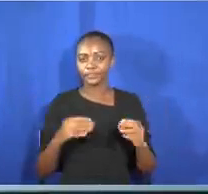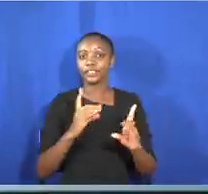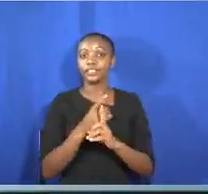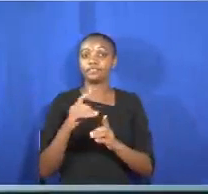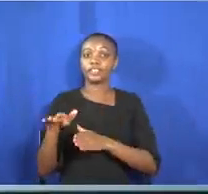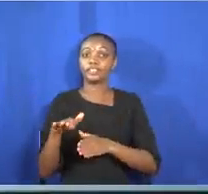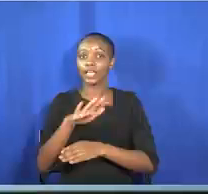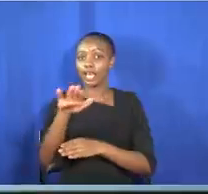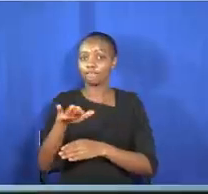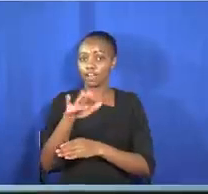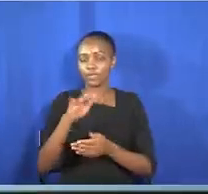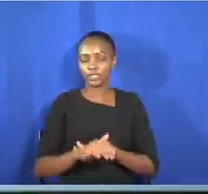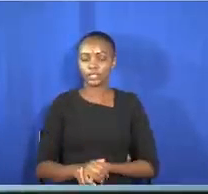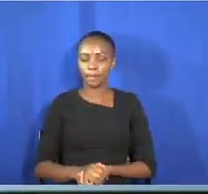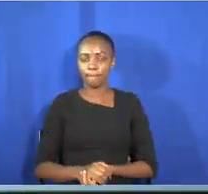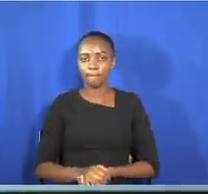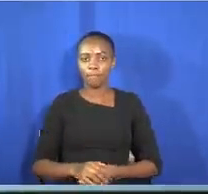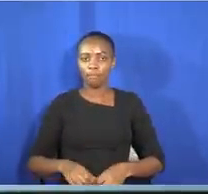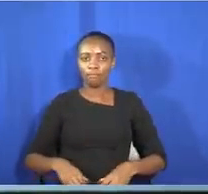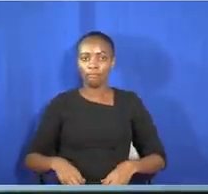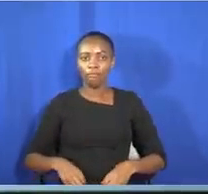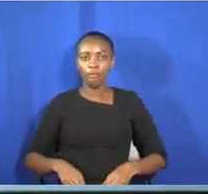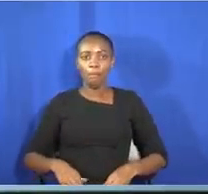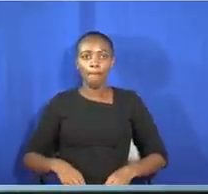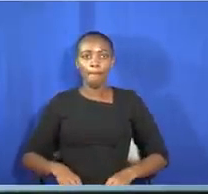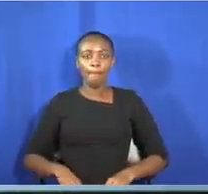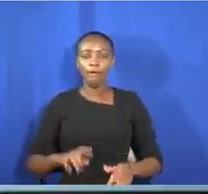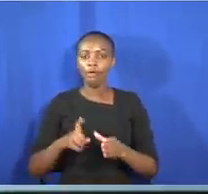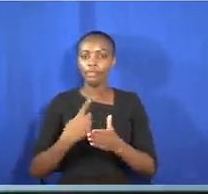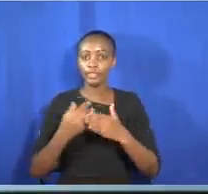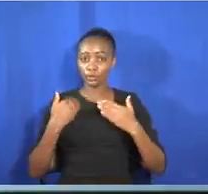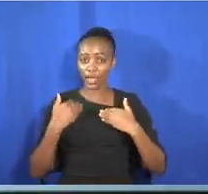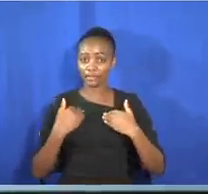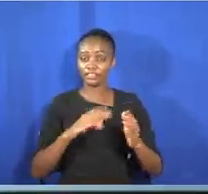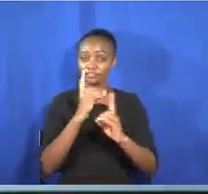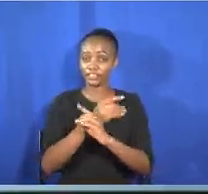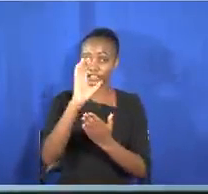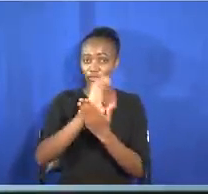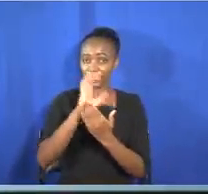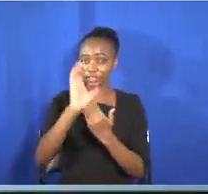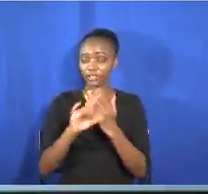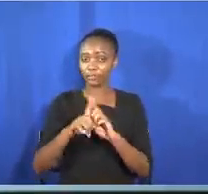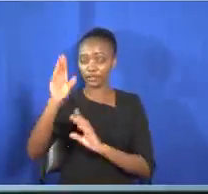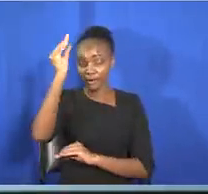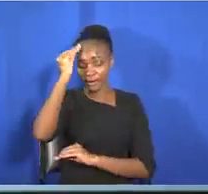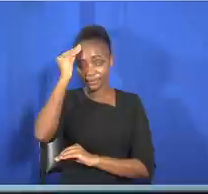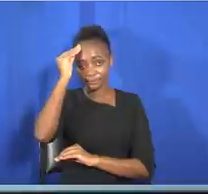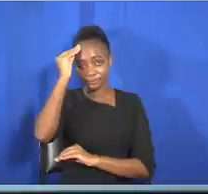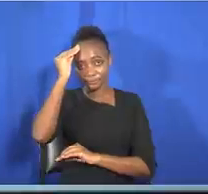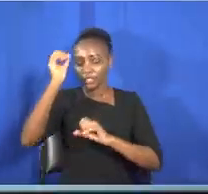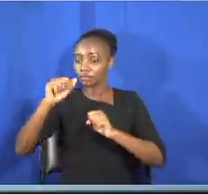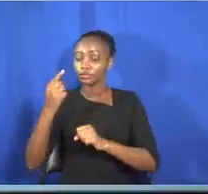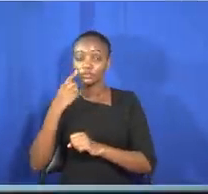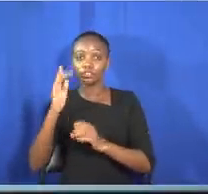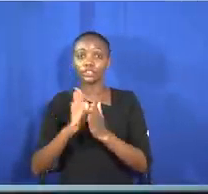actually apply that knowledge in a different environment. The issue of the community service learning. Then there is the differentiated curriculum and